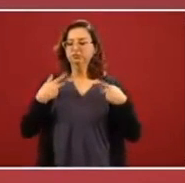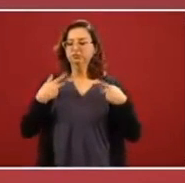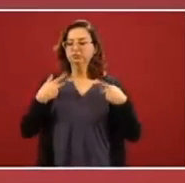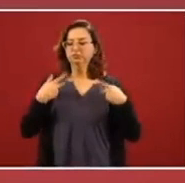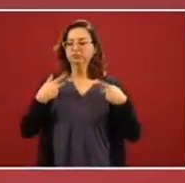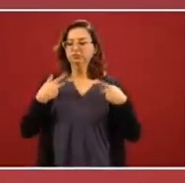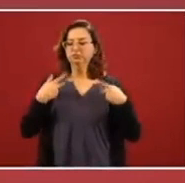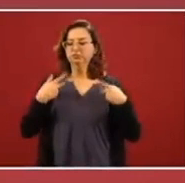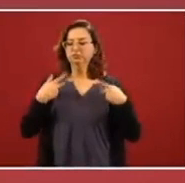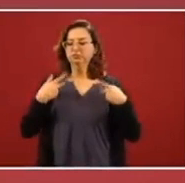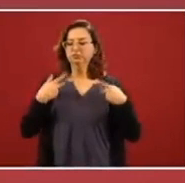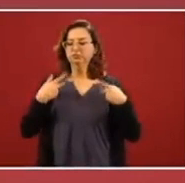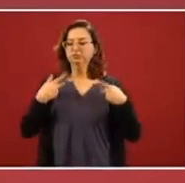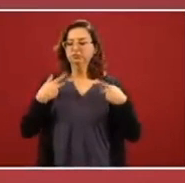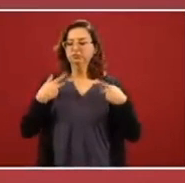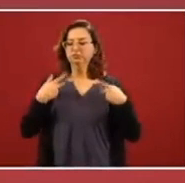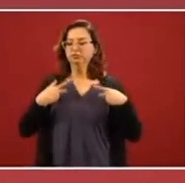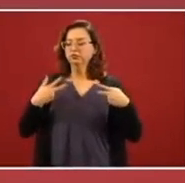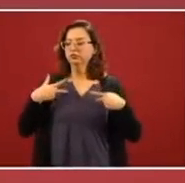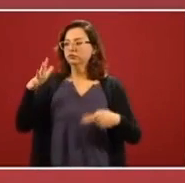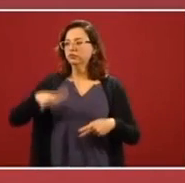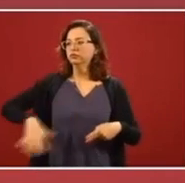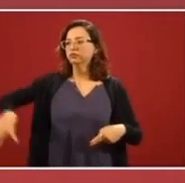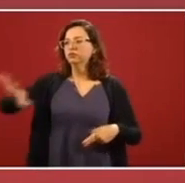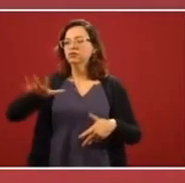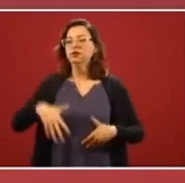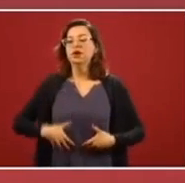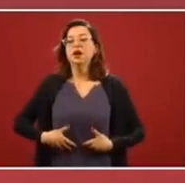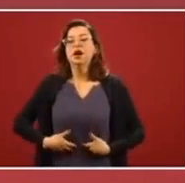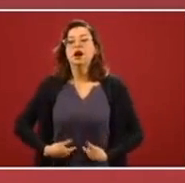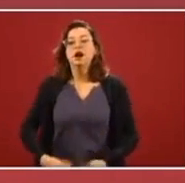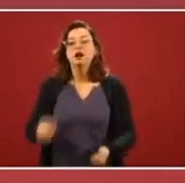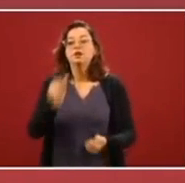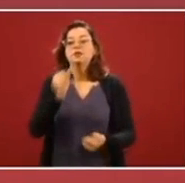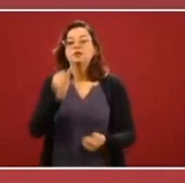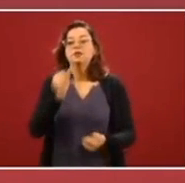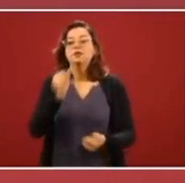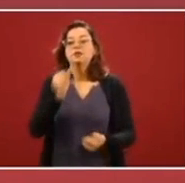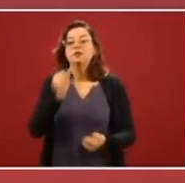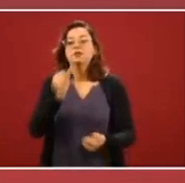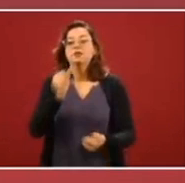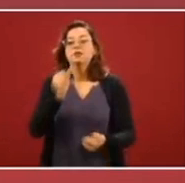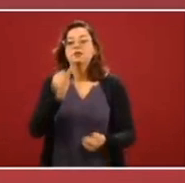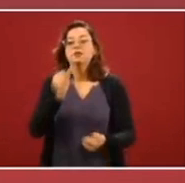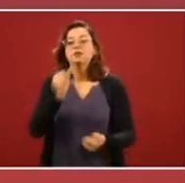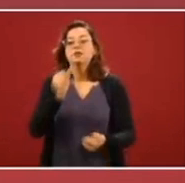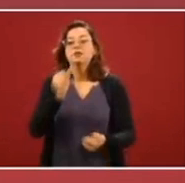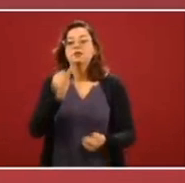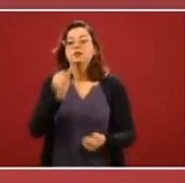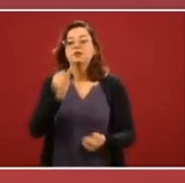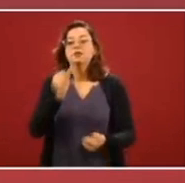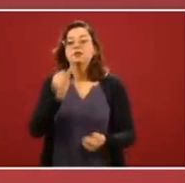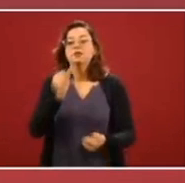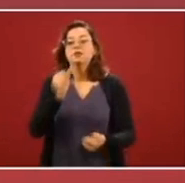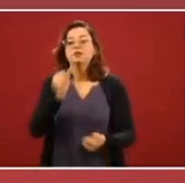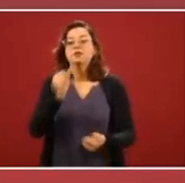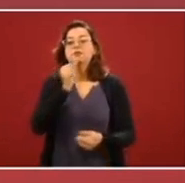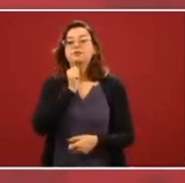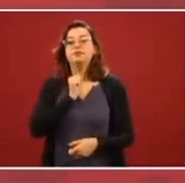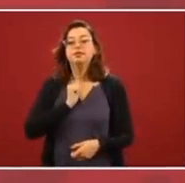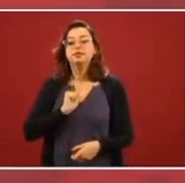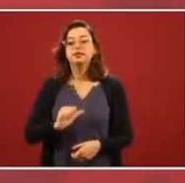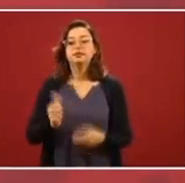The people are hungry y sed de justicia. and they have a thirst for